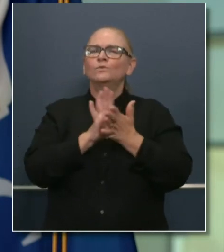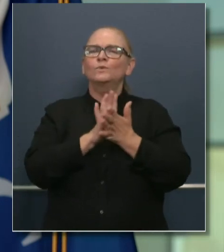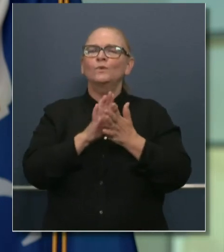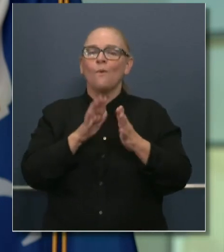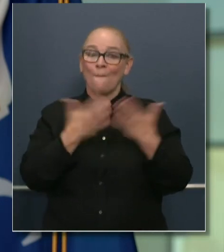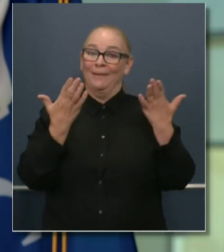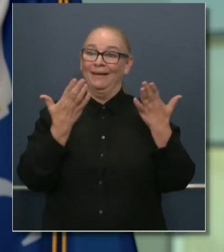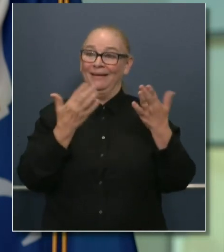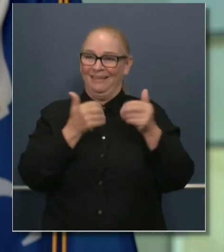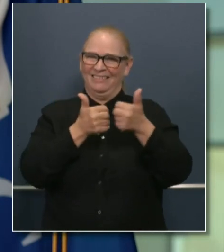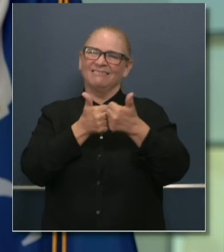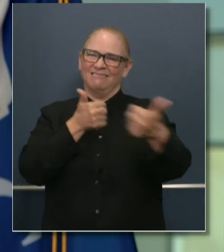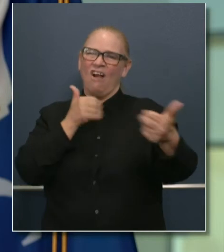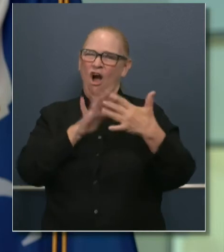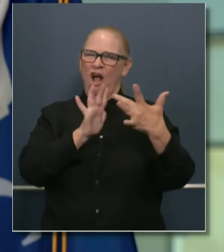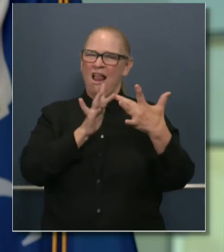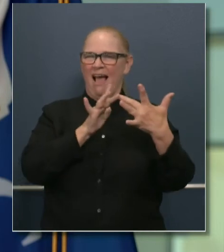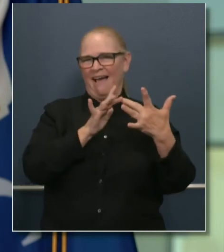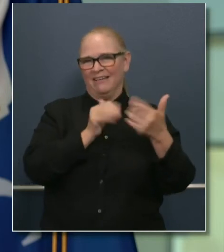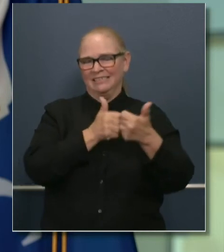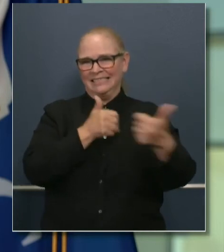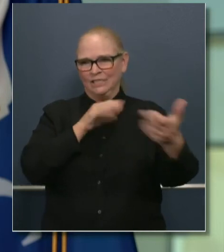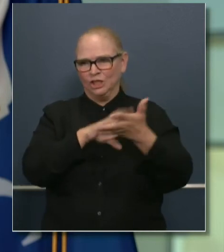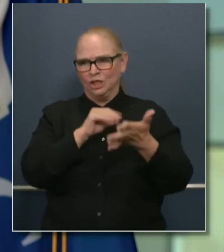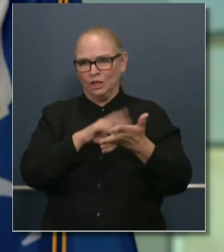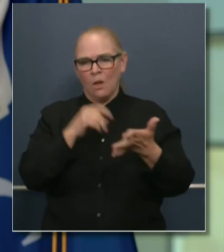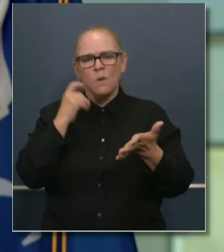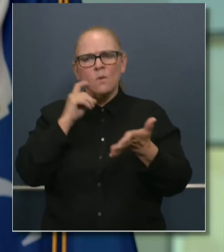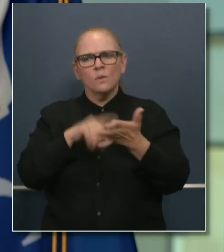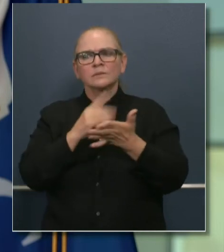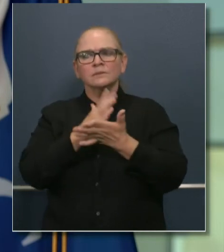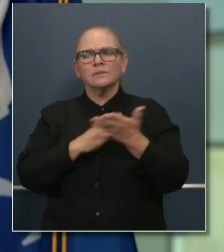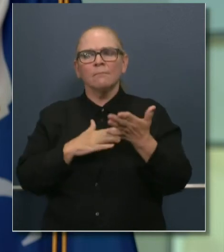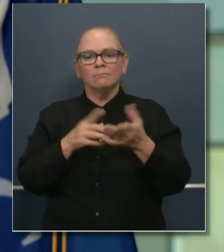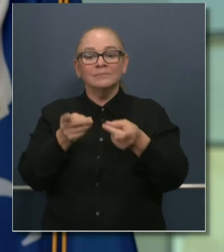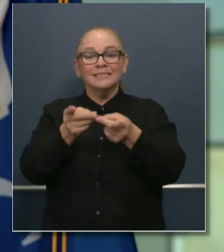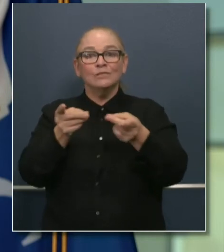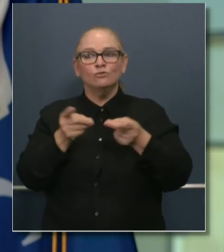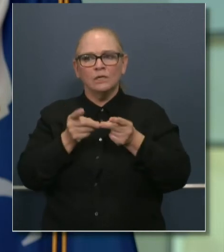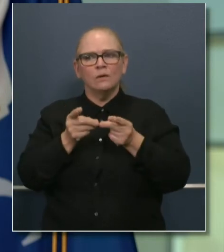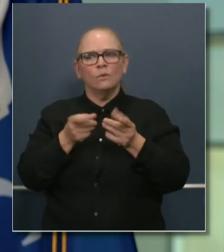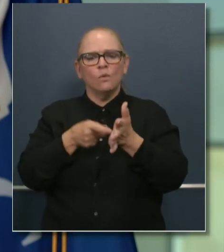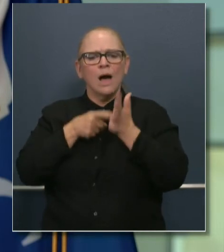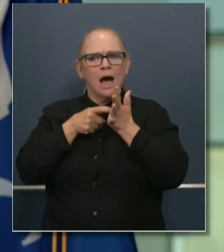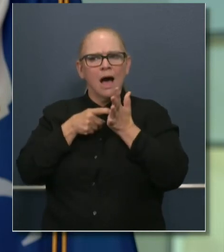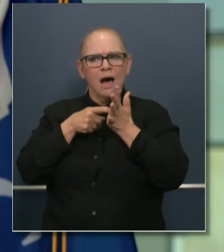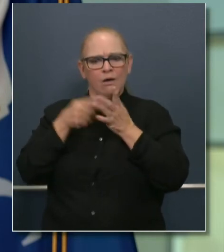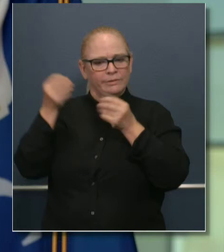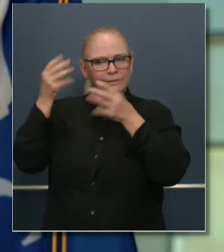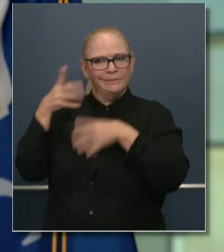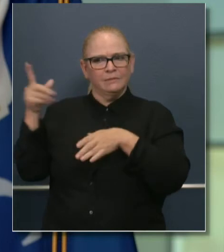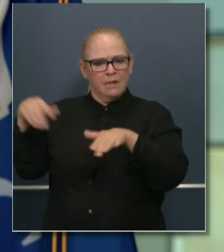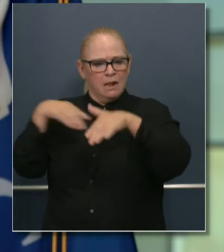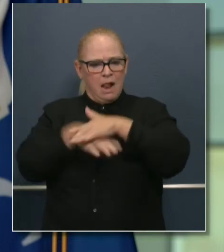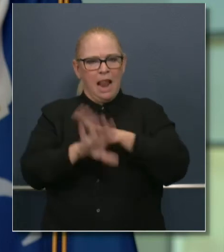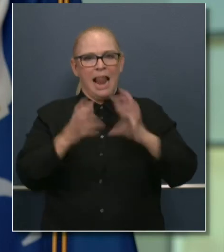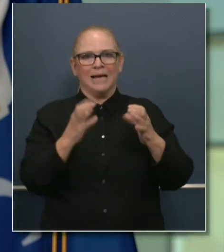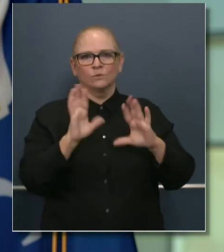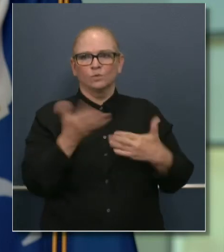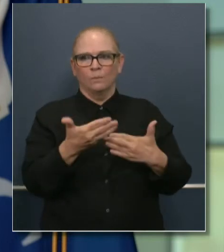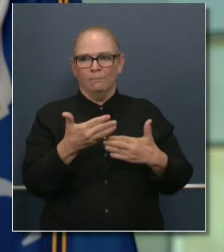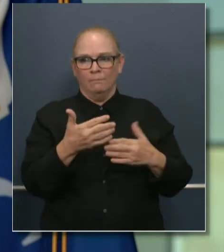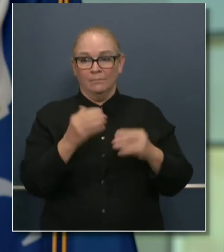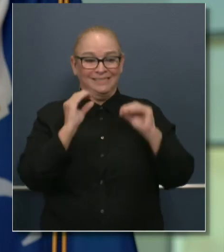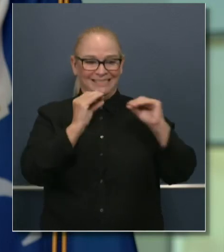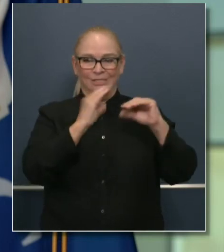are some districts that are requiring teachers to actually go into their classroom and teach their distance learning from those schools. That has